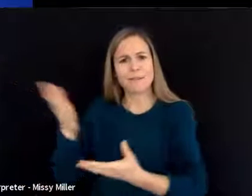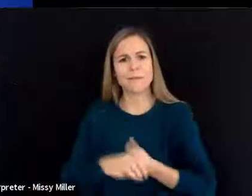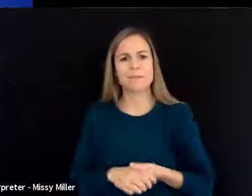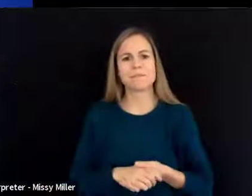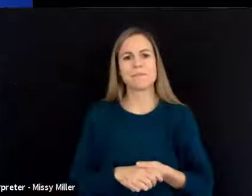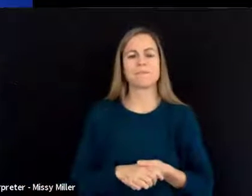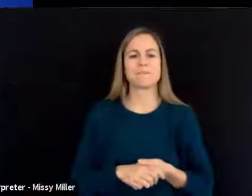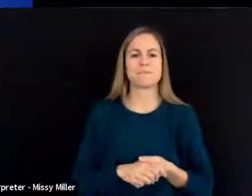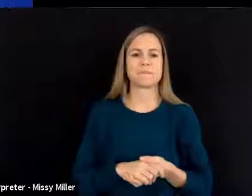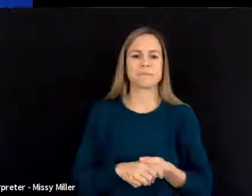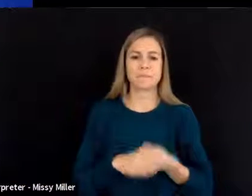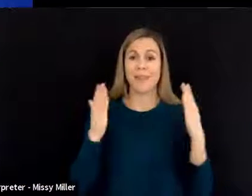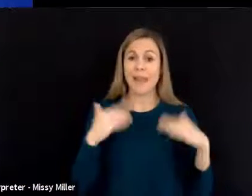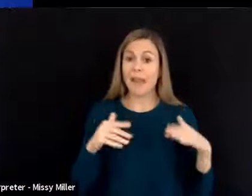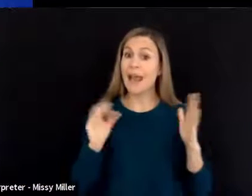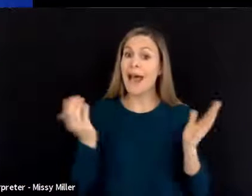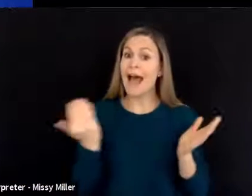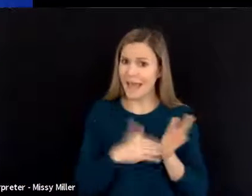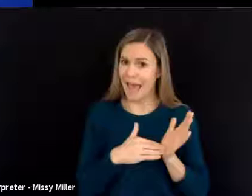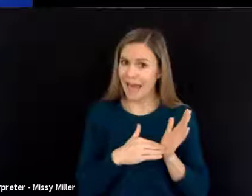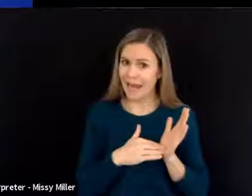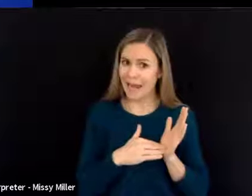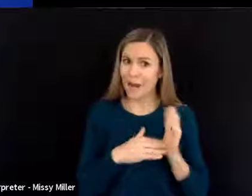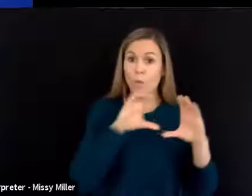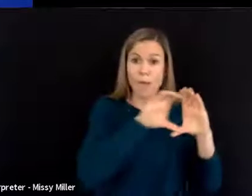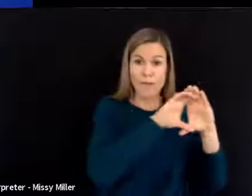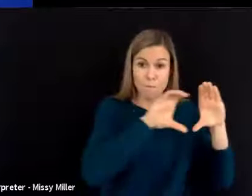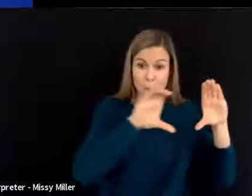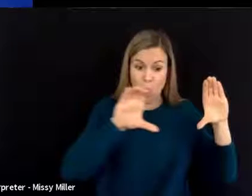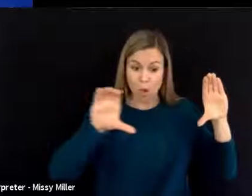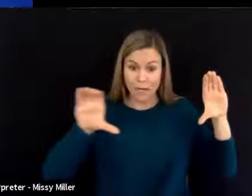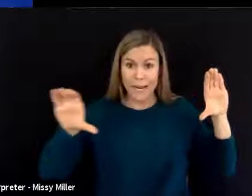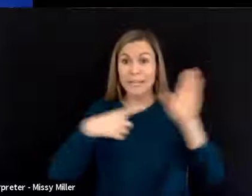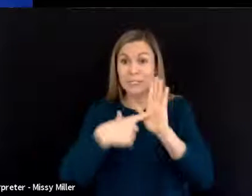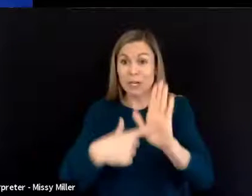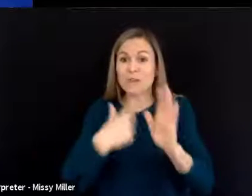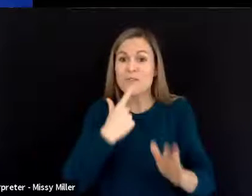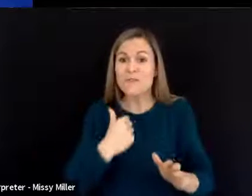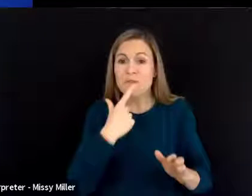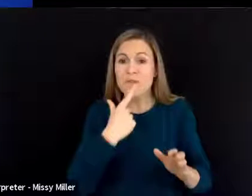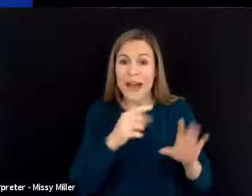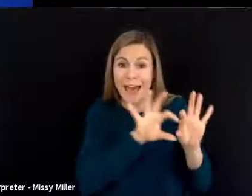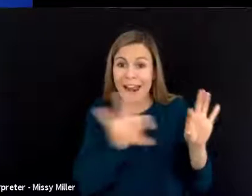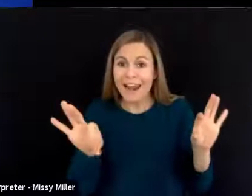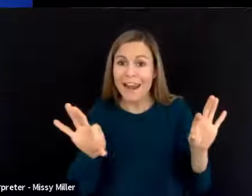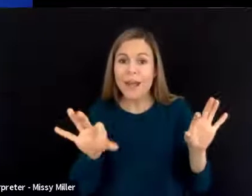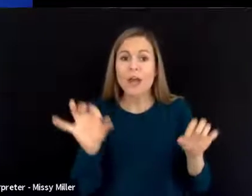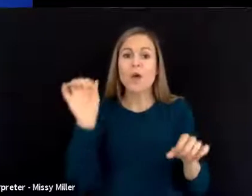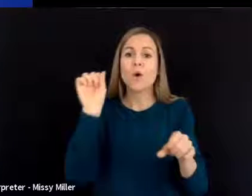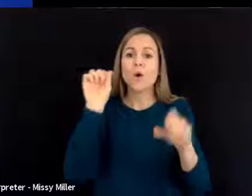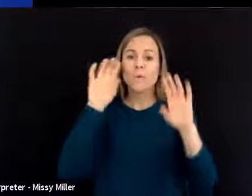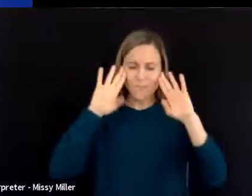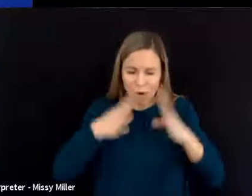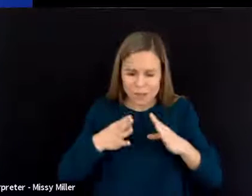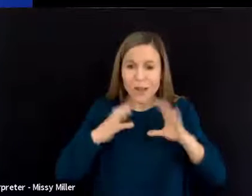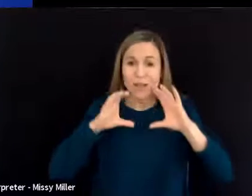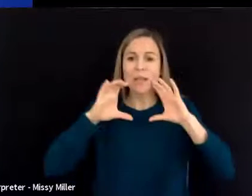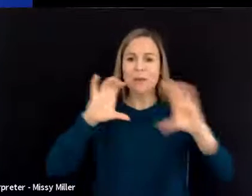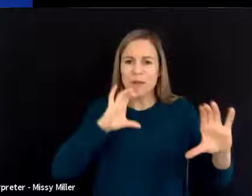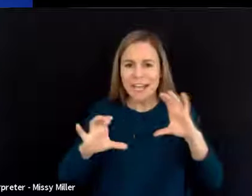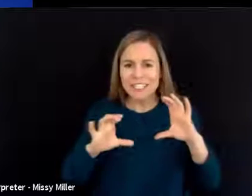And then if we haven't said it enough, we bolded it and made it bright red. Work on communication,